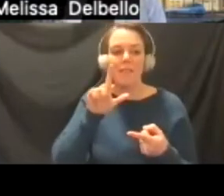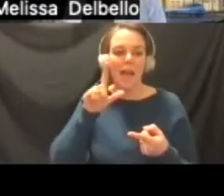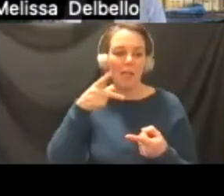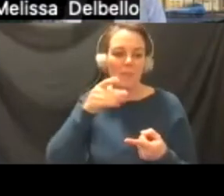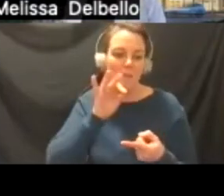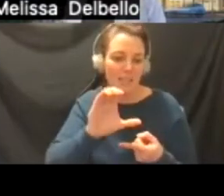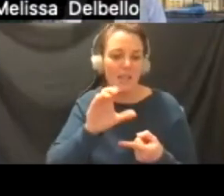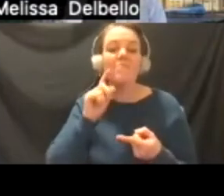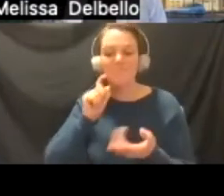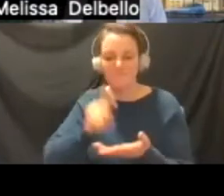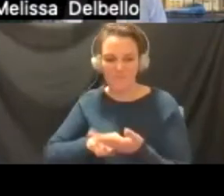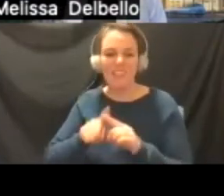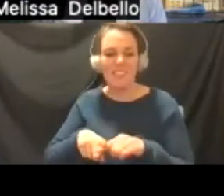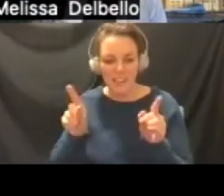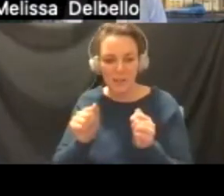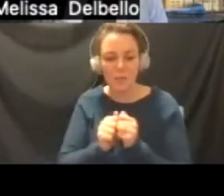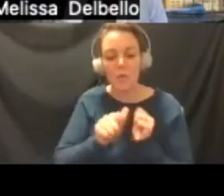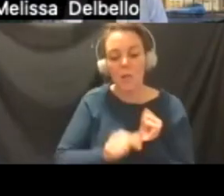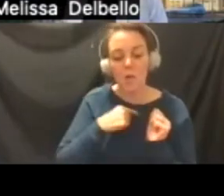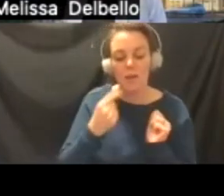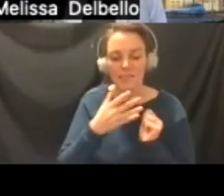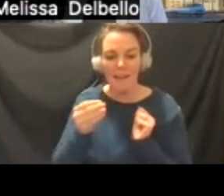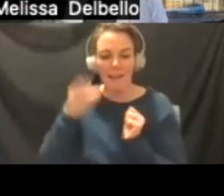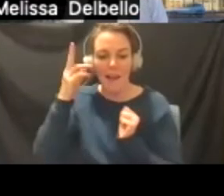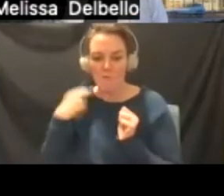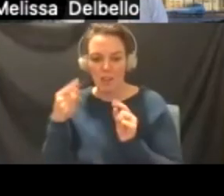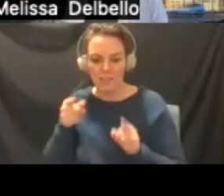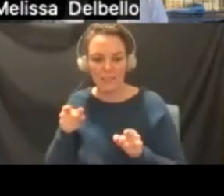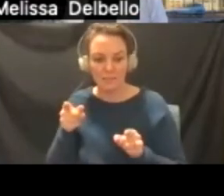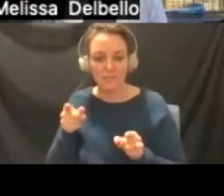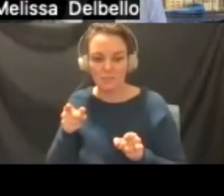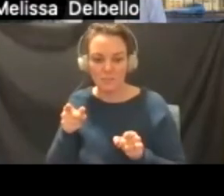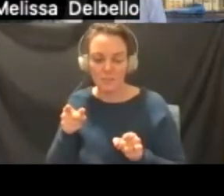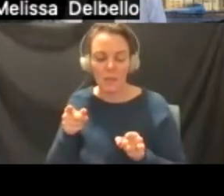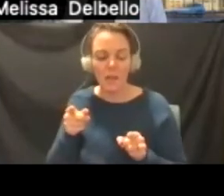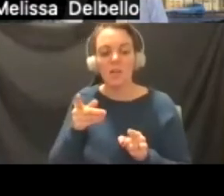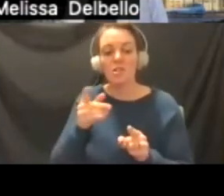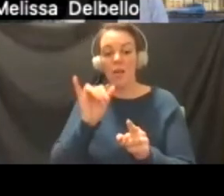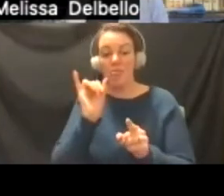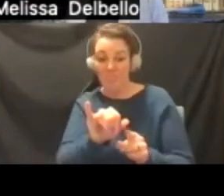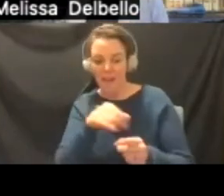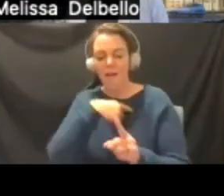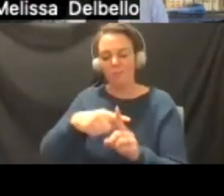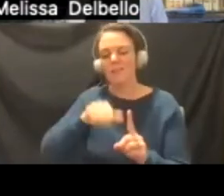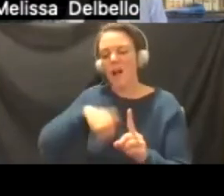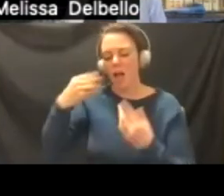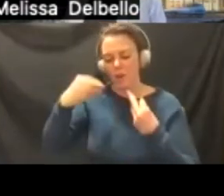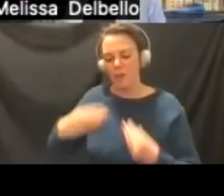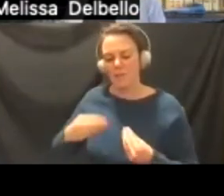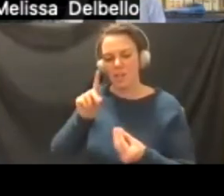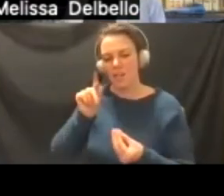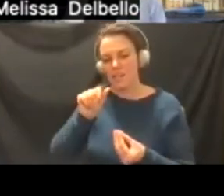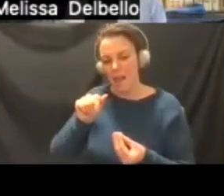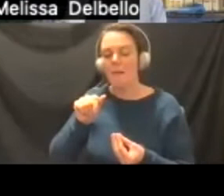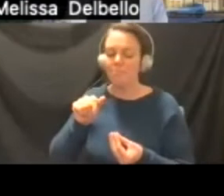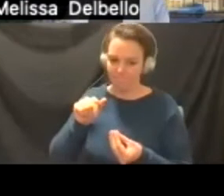differences between the low risk and high risk. And this and some other data that we have from imaging has led us to